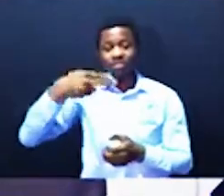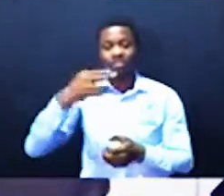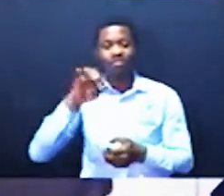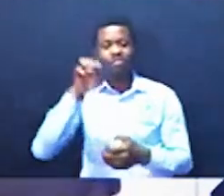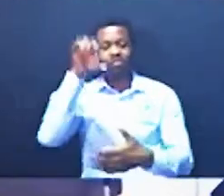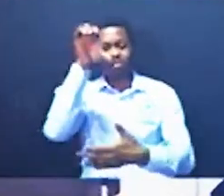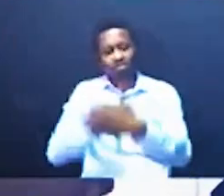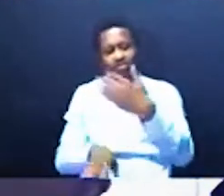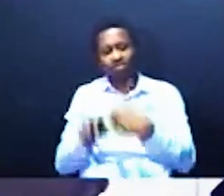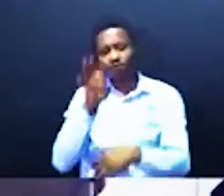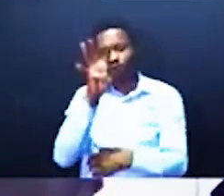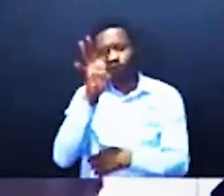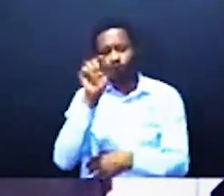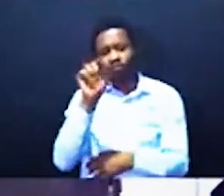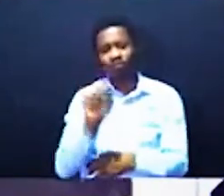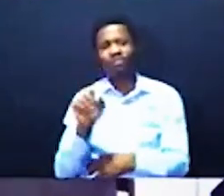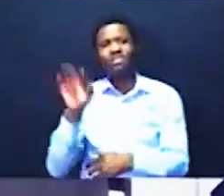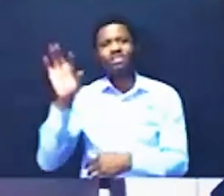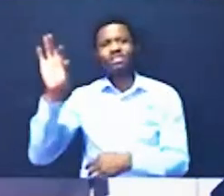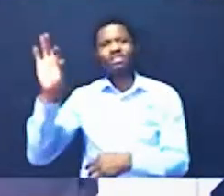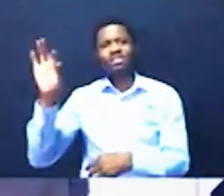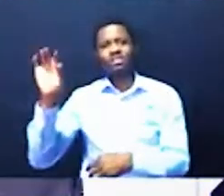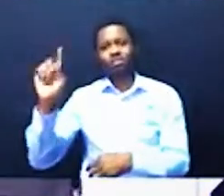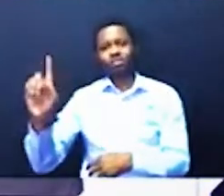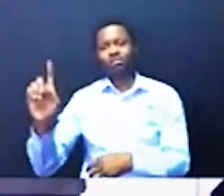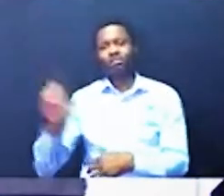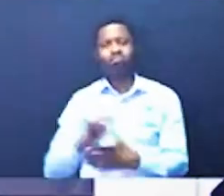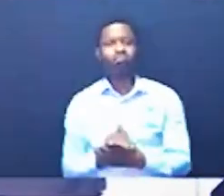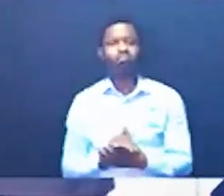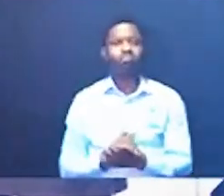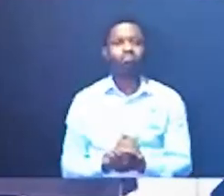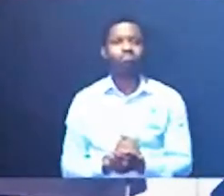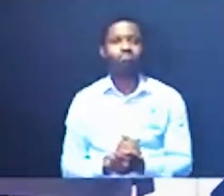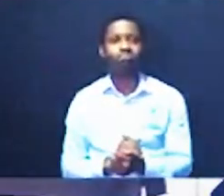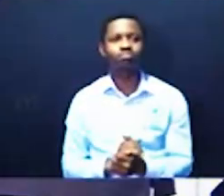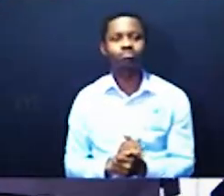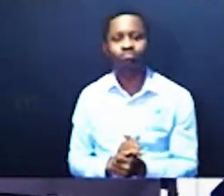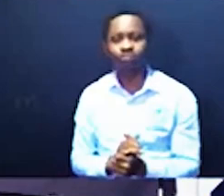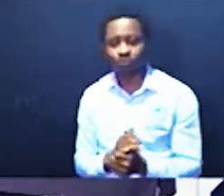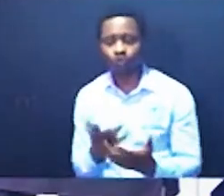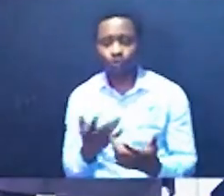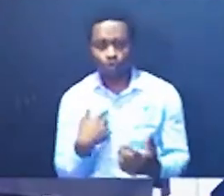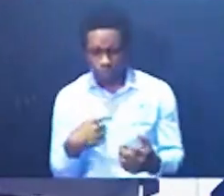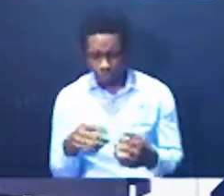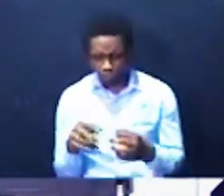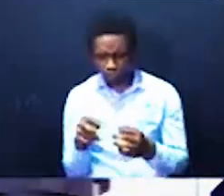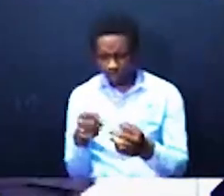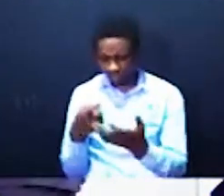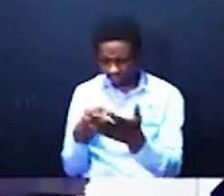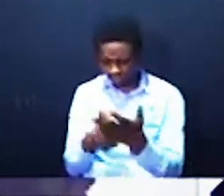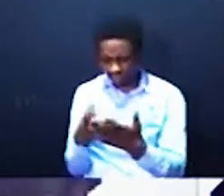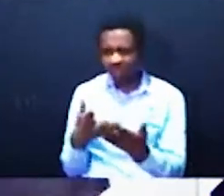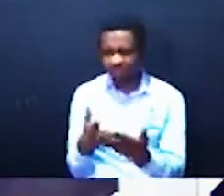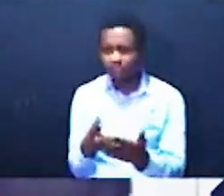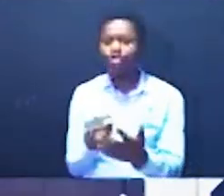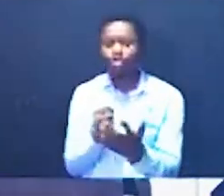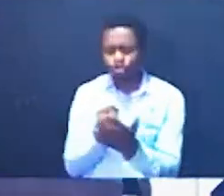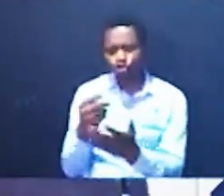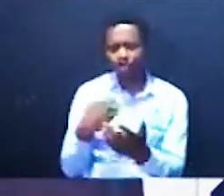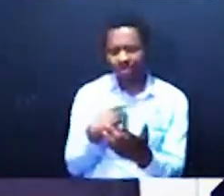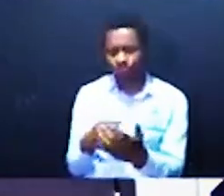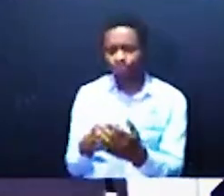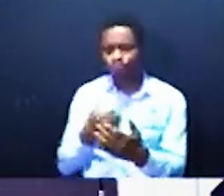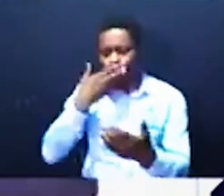verse 1. So we are going to look at the fact that the solid foundation is there and we have a calling